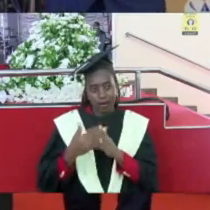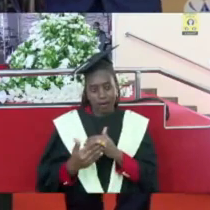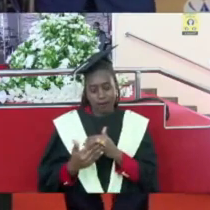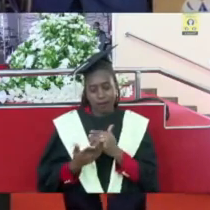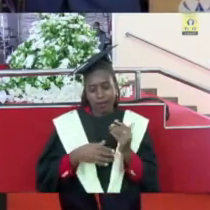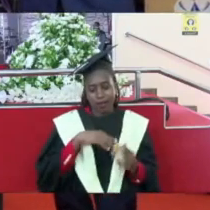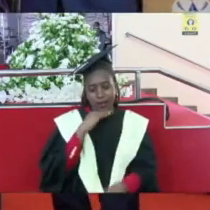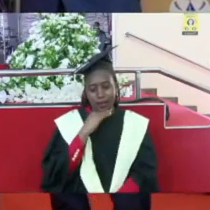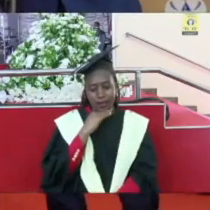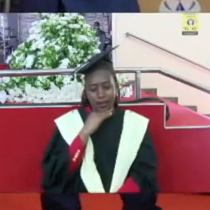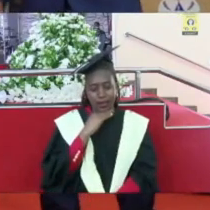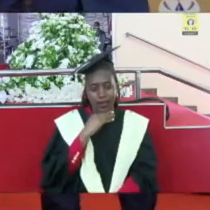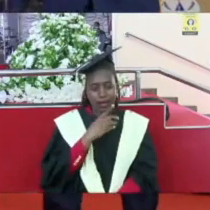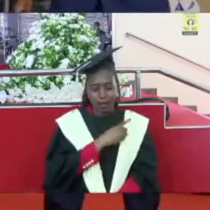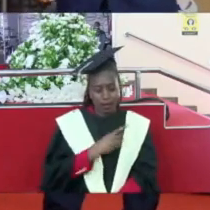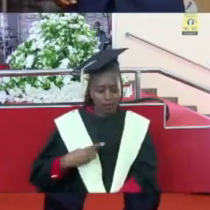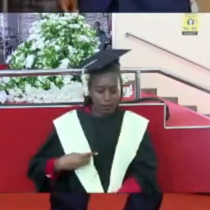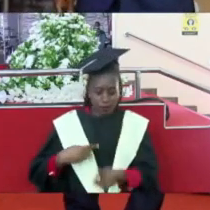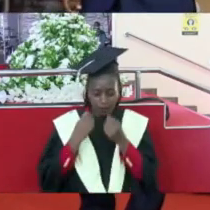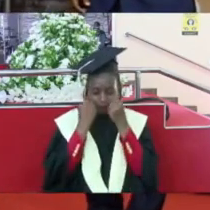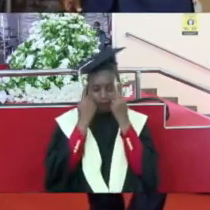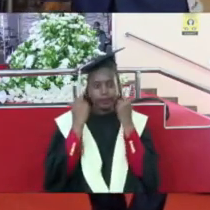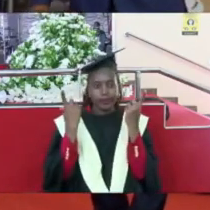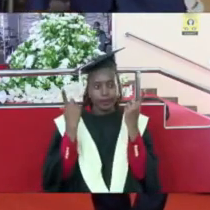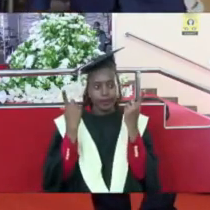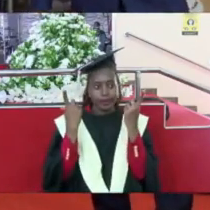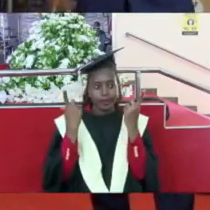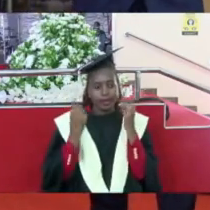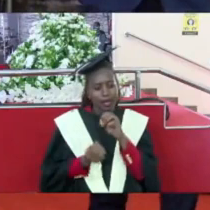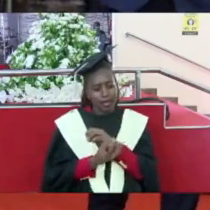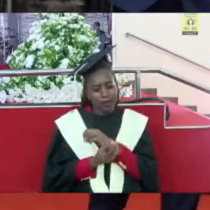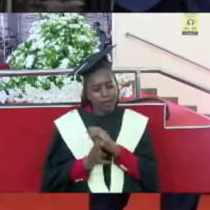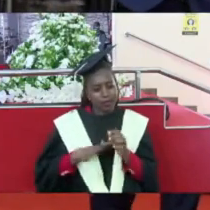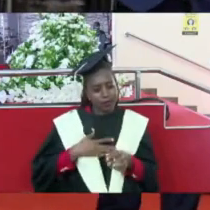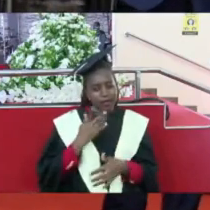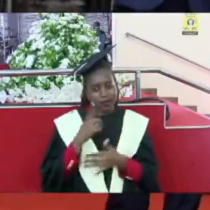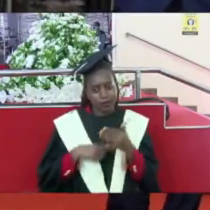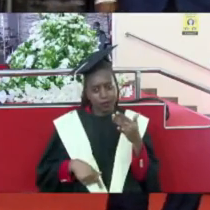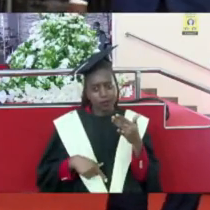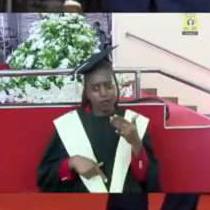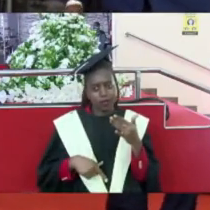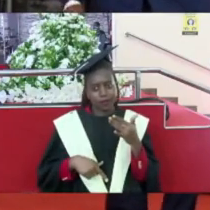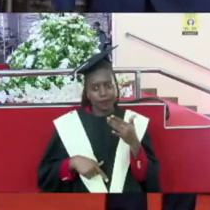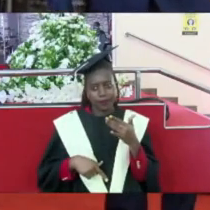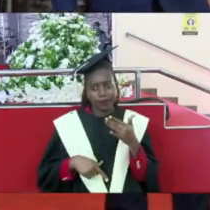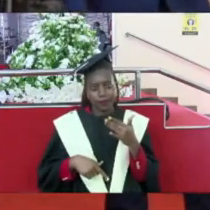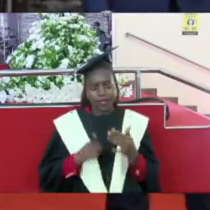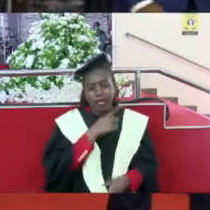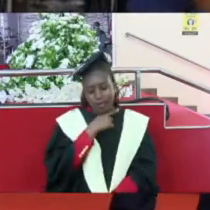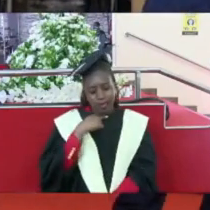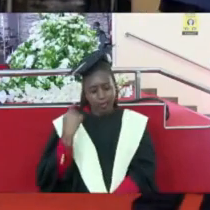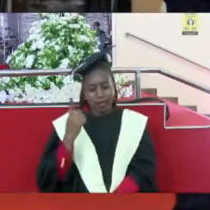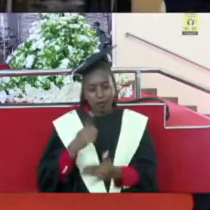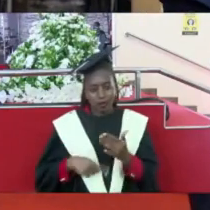David rose up. Blessed be the name of the Lord. So my advice to you is to kill what needs to be